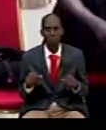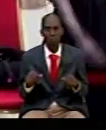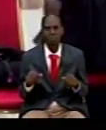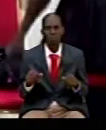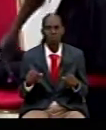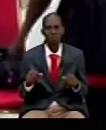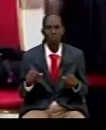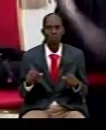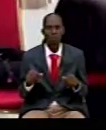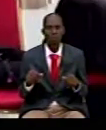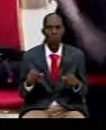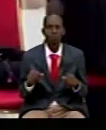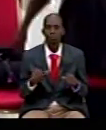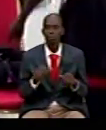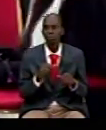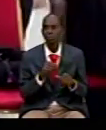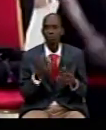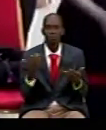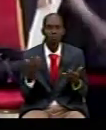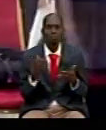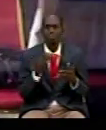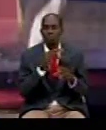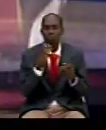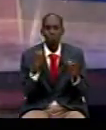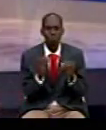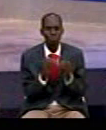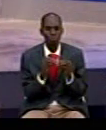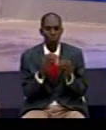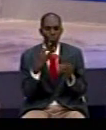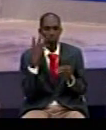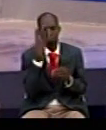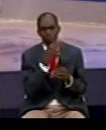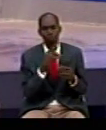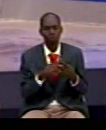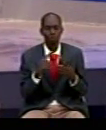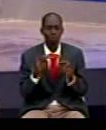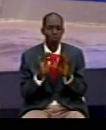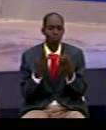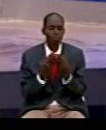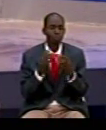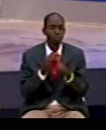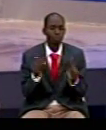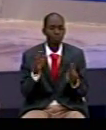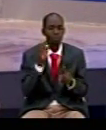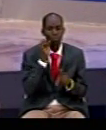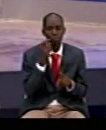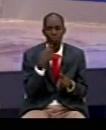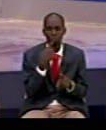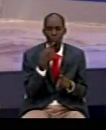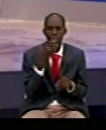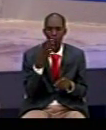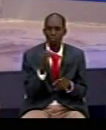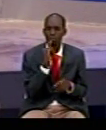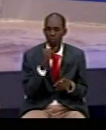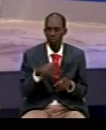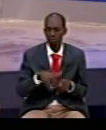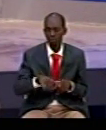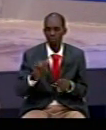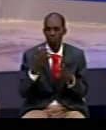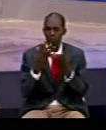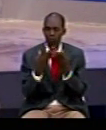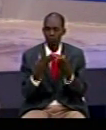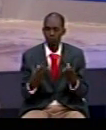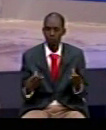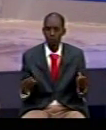unacceptable. Was not beautiful again to the family. But she said, there is still solution. And